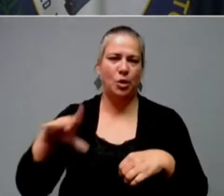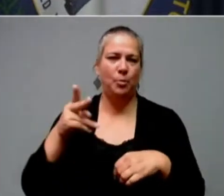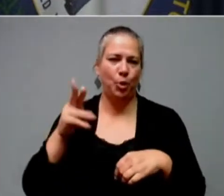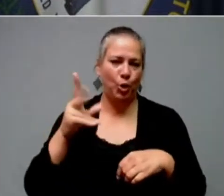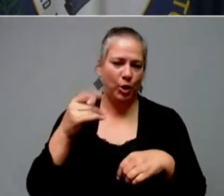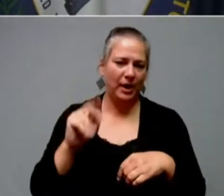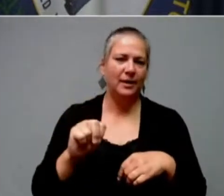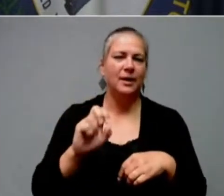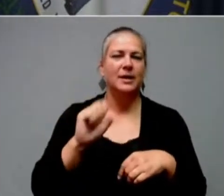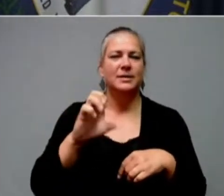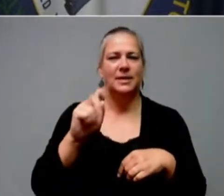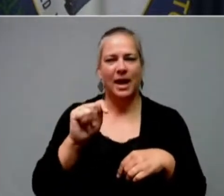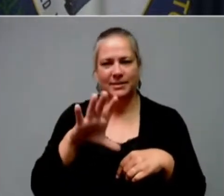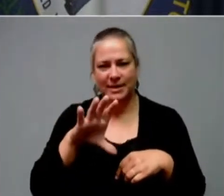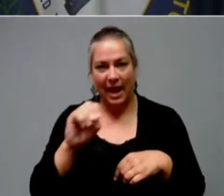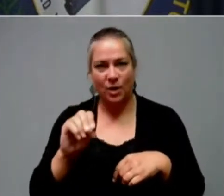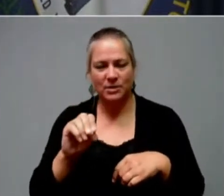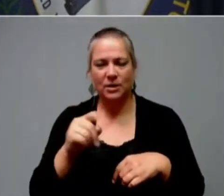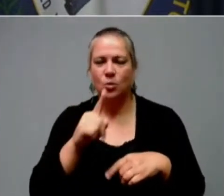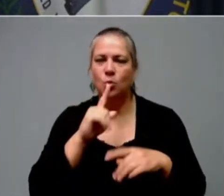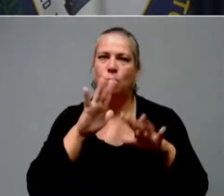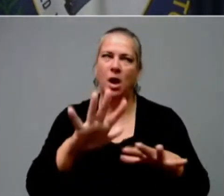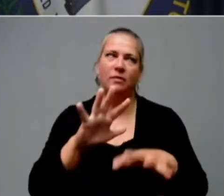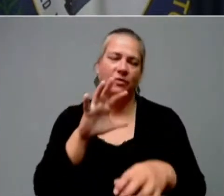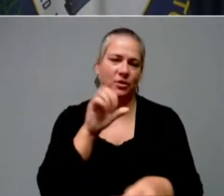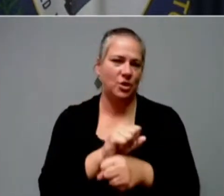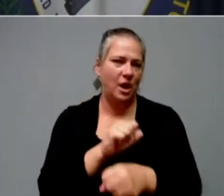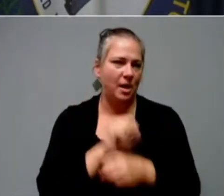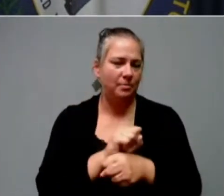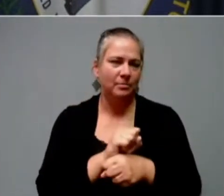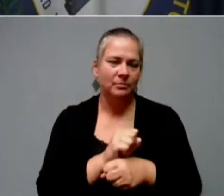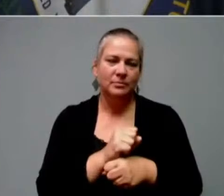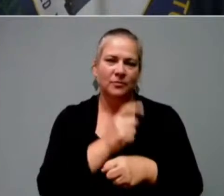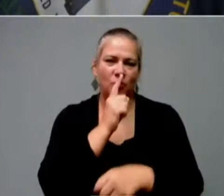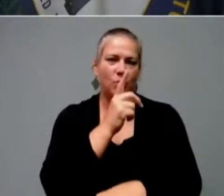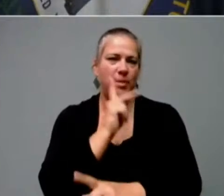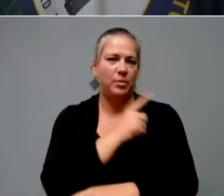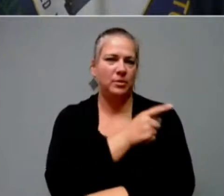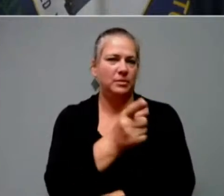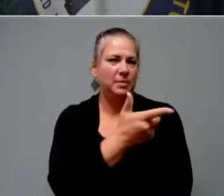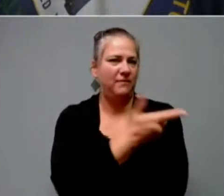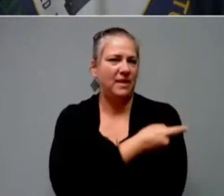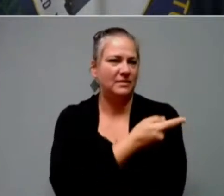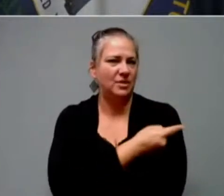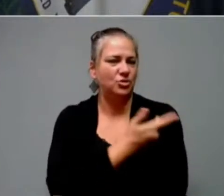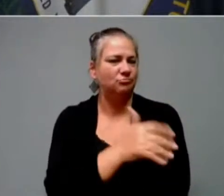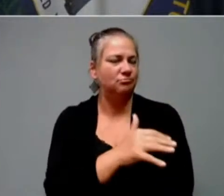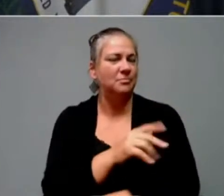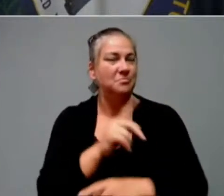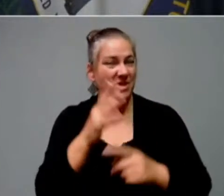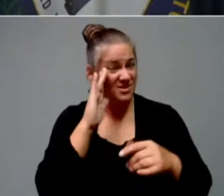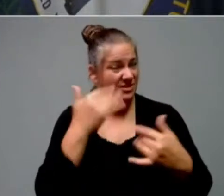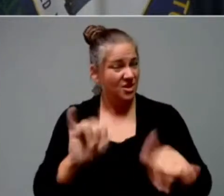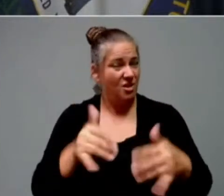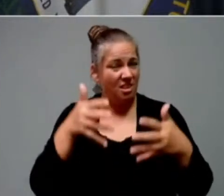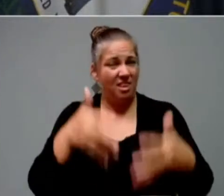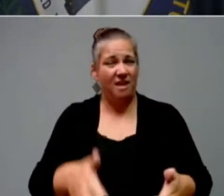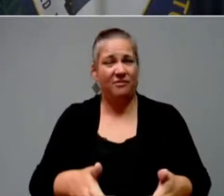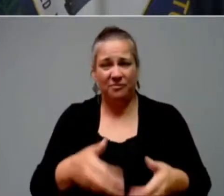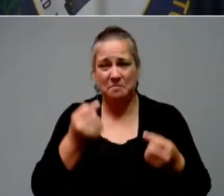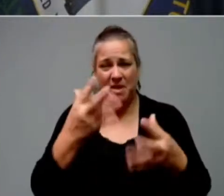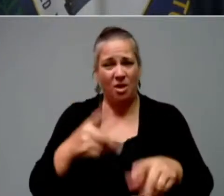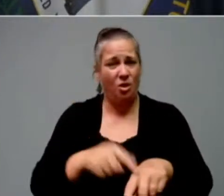County, definitely doing a great job in getting their people vaccinated. But I know we still have a long way to go. He mentioned in